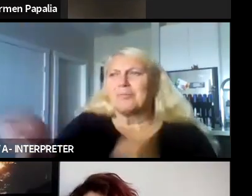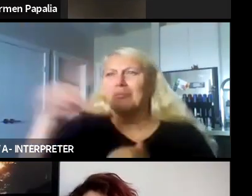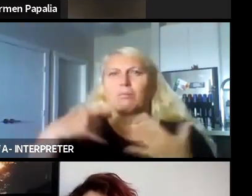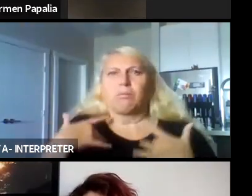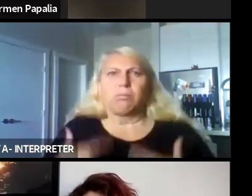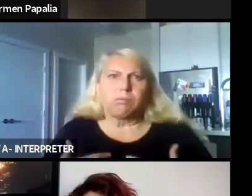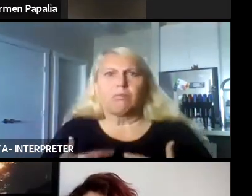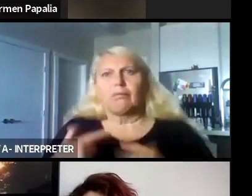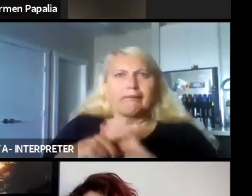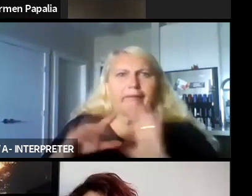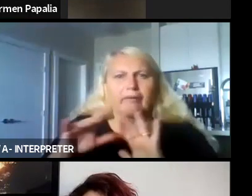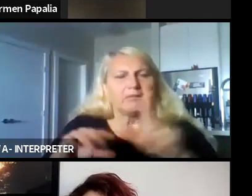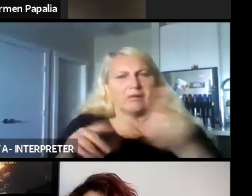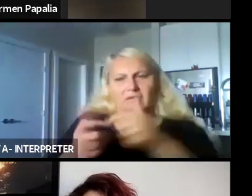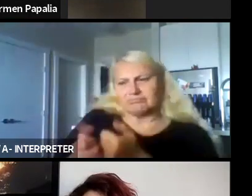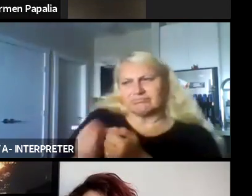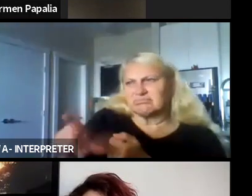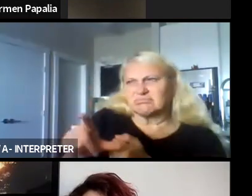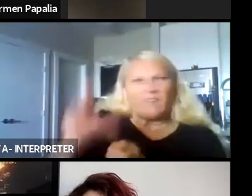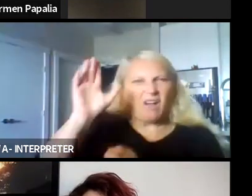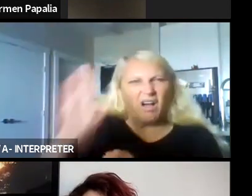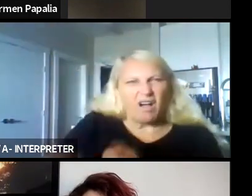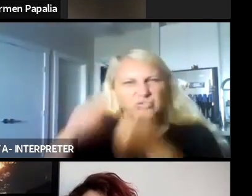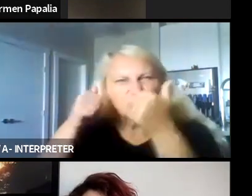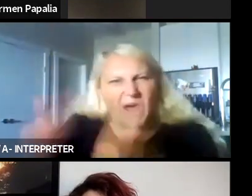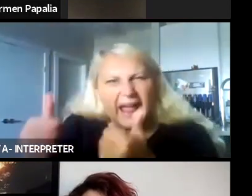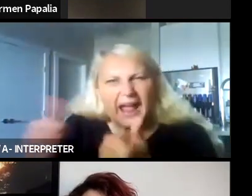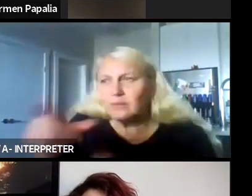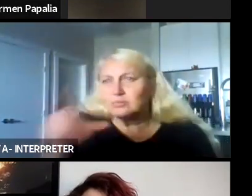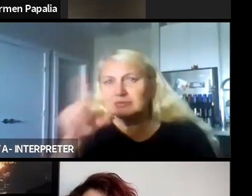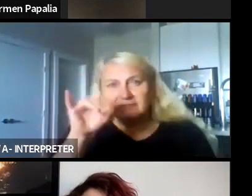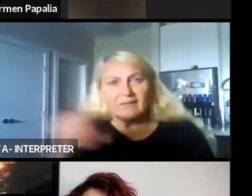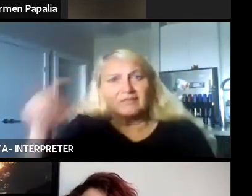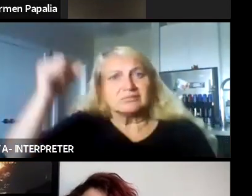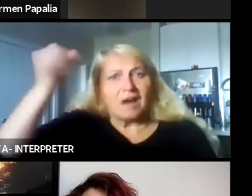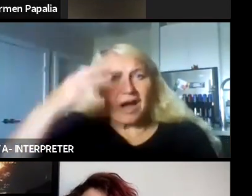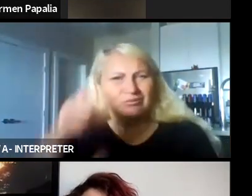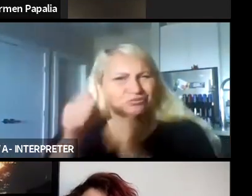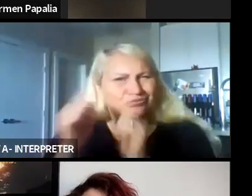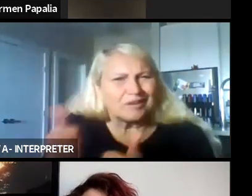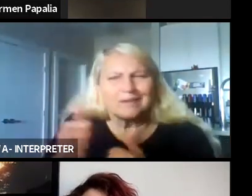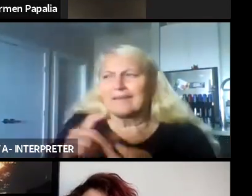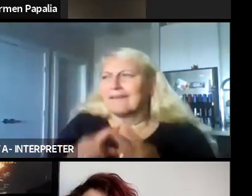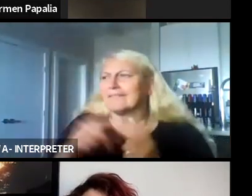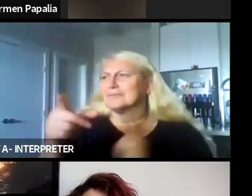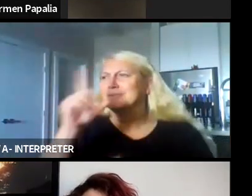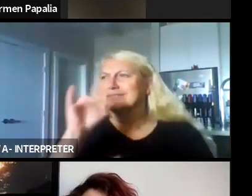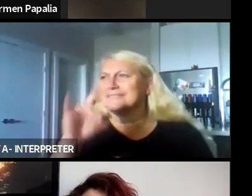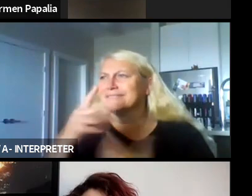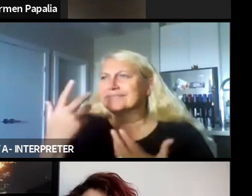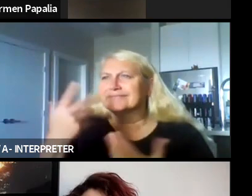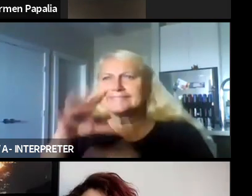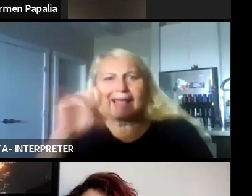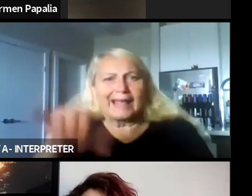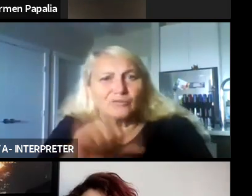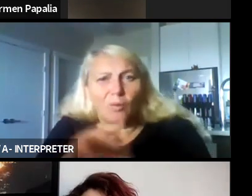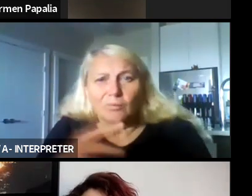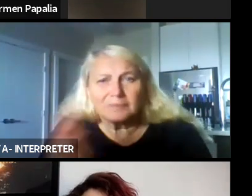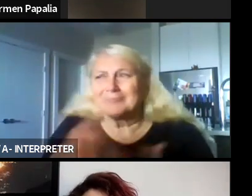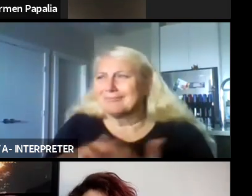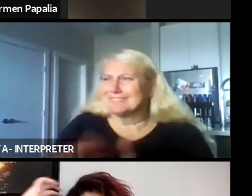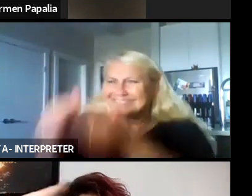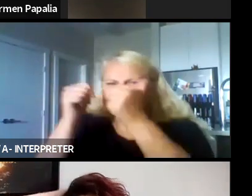You took a bath and went to the grocery store. Great job. And that for me is a part of my Cripping Practice right now and